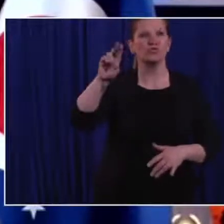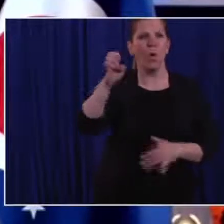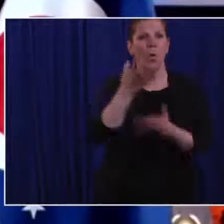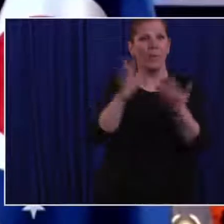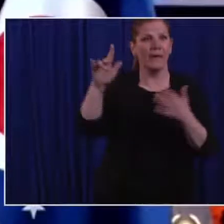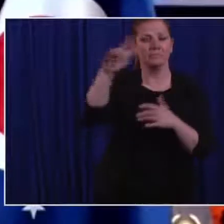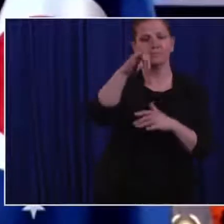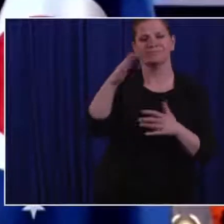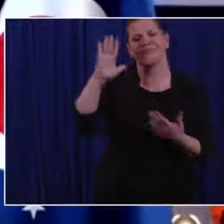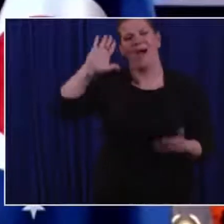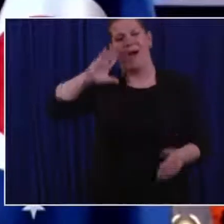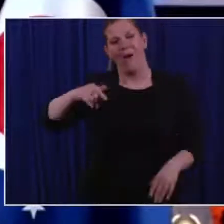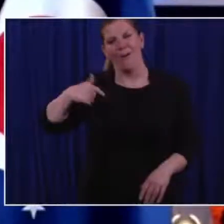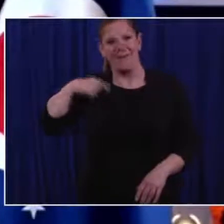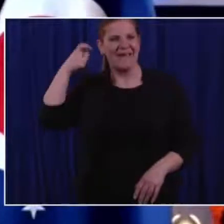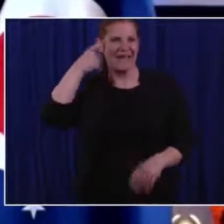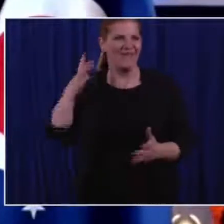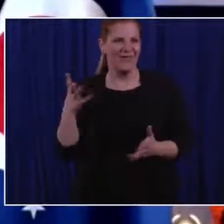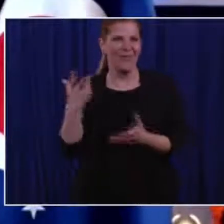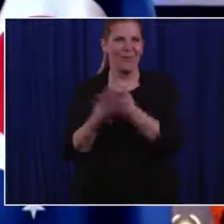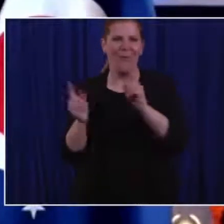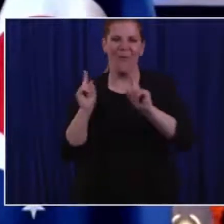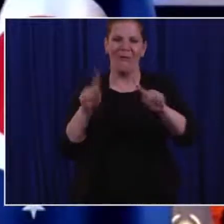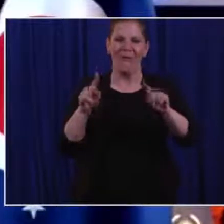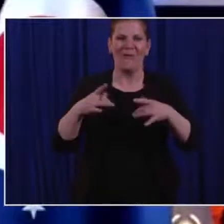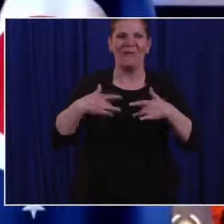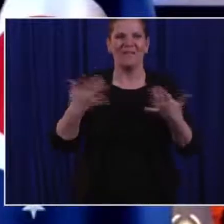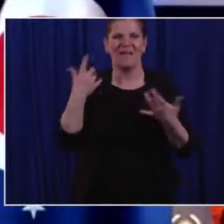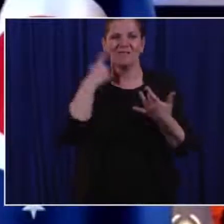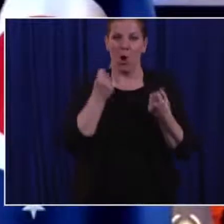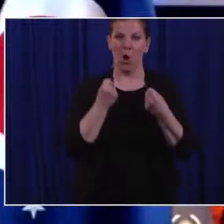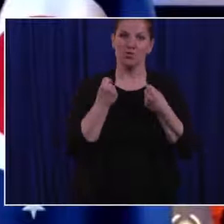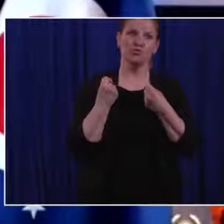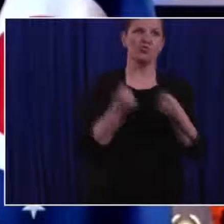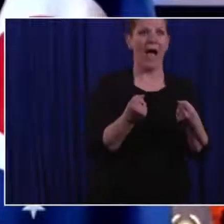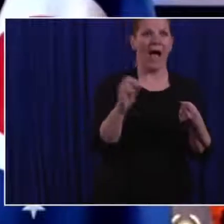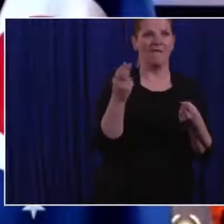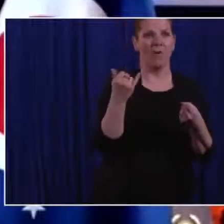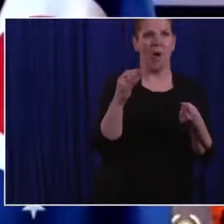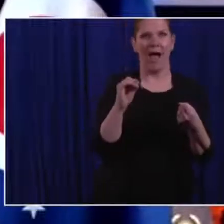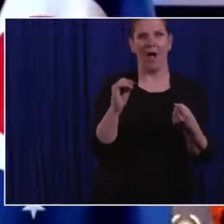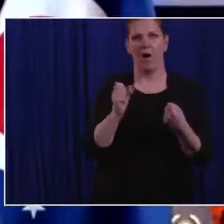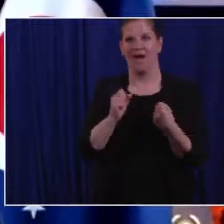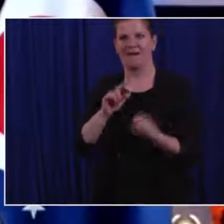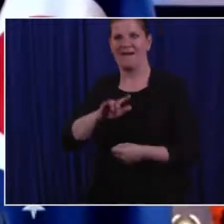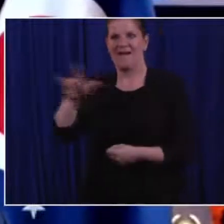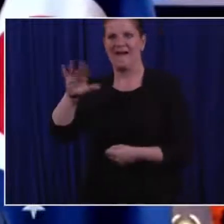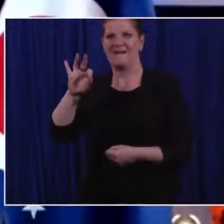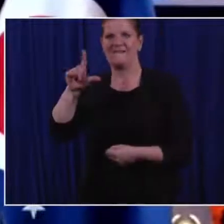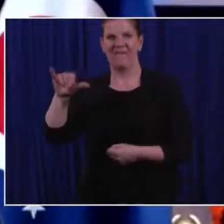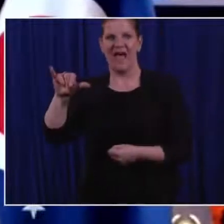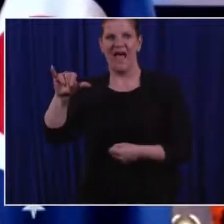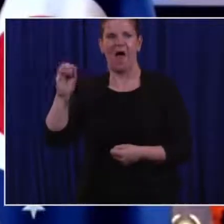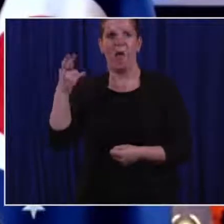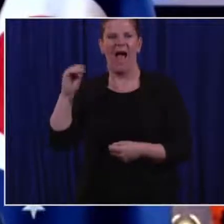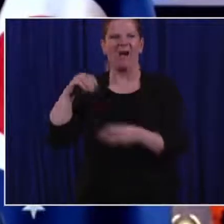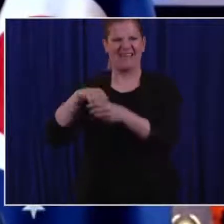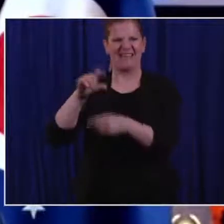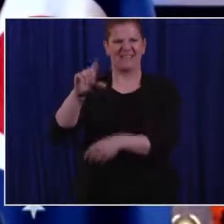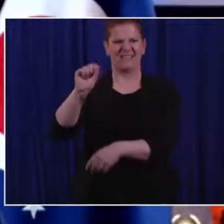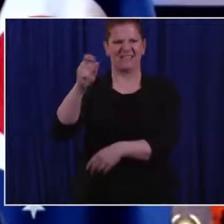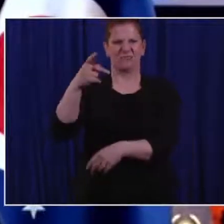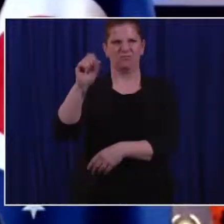events with Fly Ohio and Drive Ohio, who are actively involved with this. The bottom line, or the news here, is that